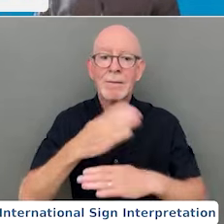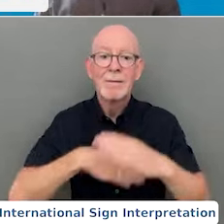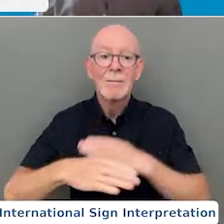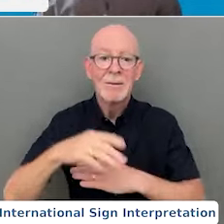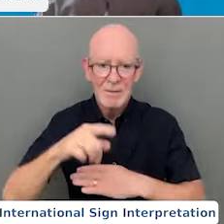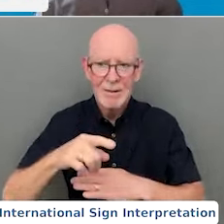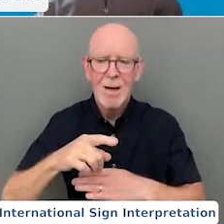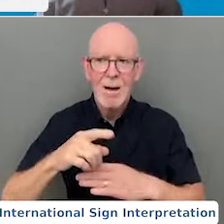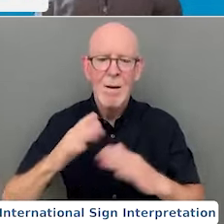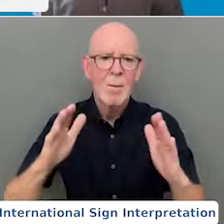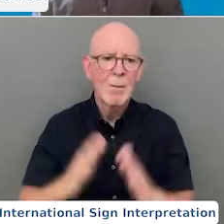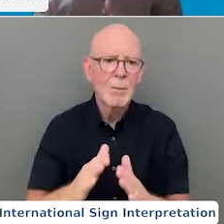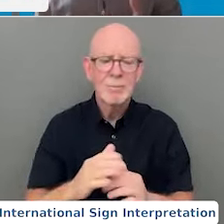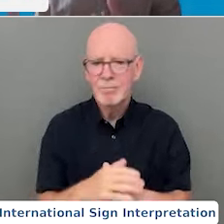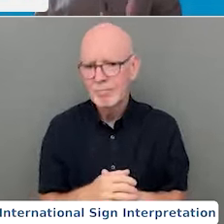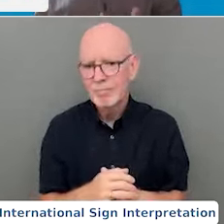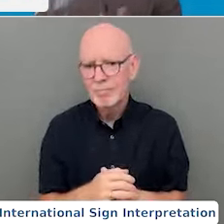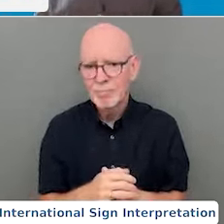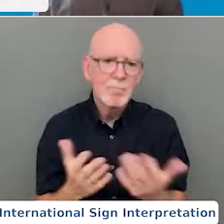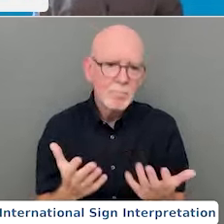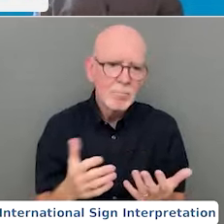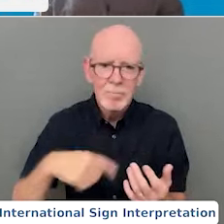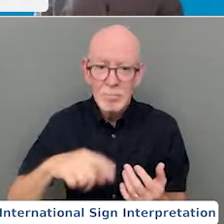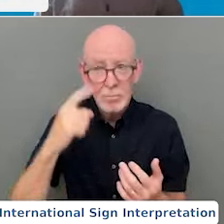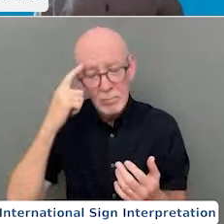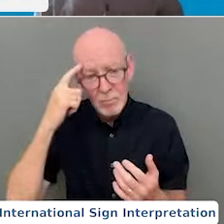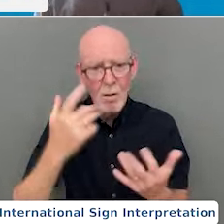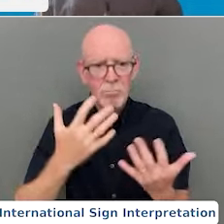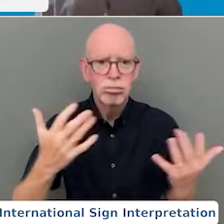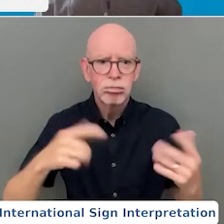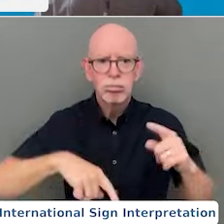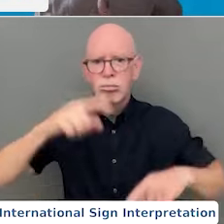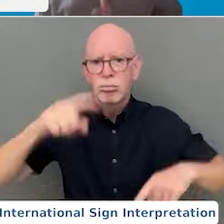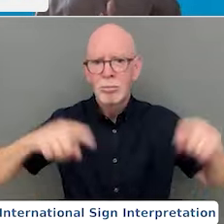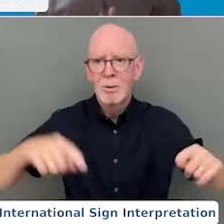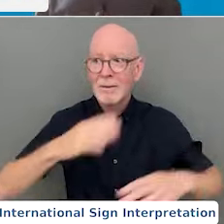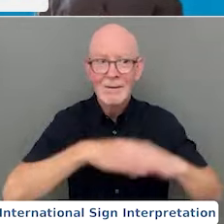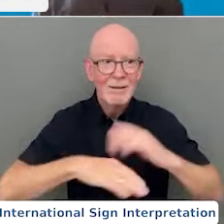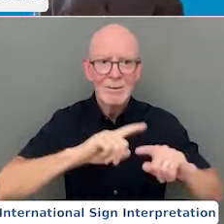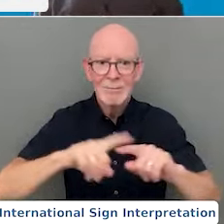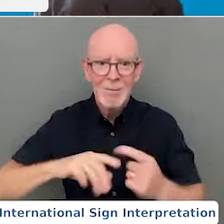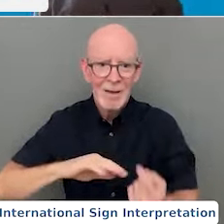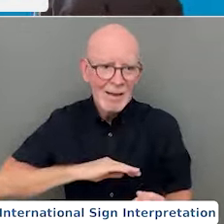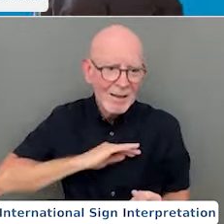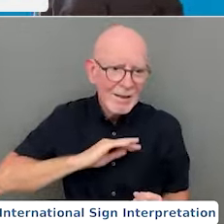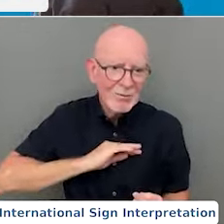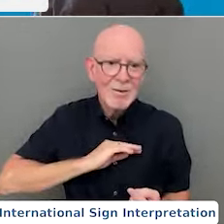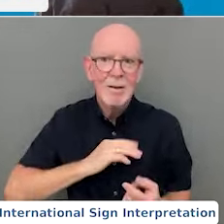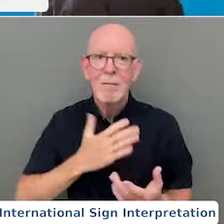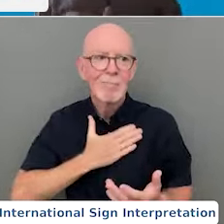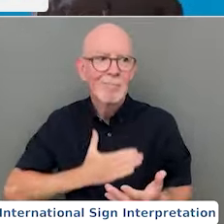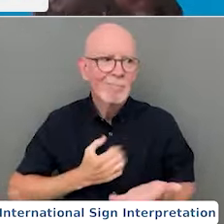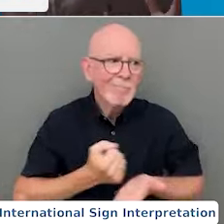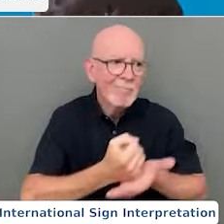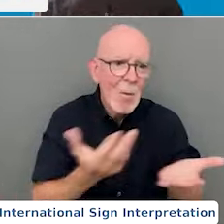associated rehabilitation, and a set of benefits that would help further address